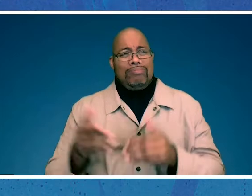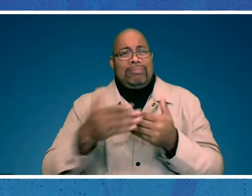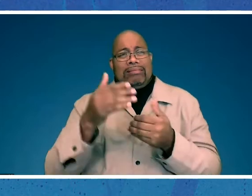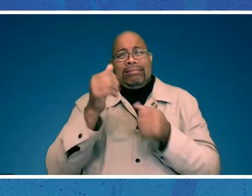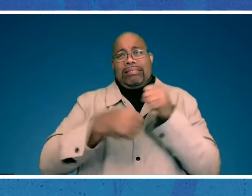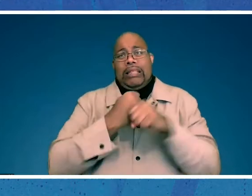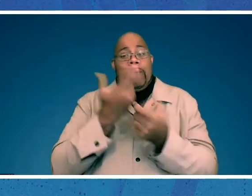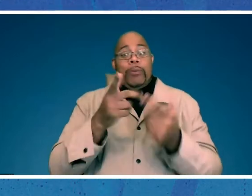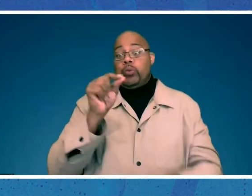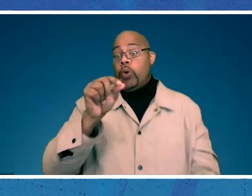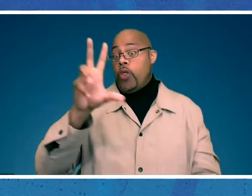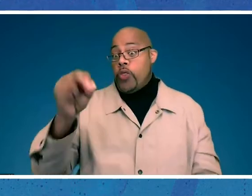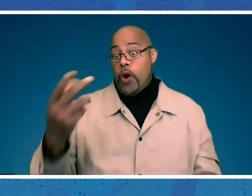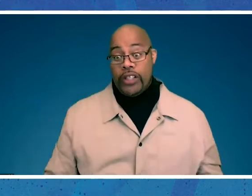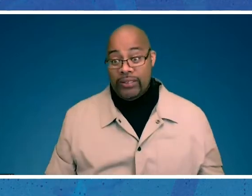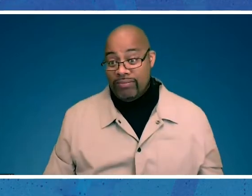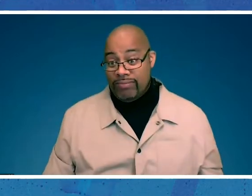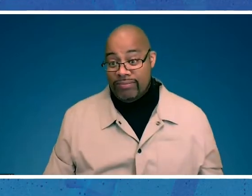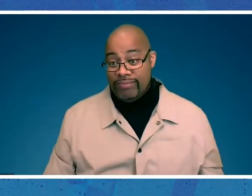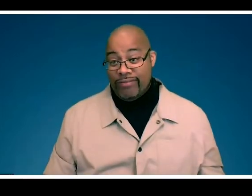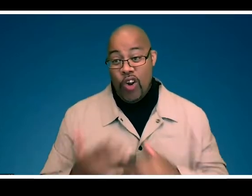as 2030.